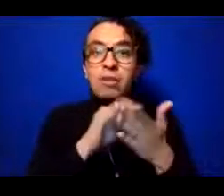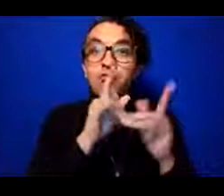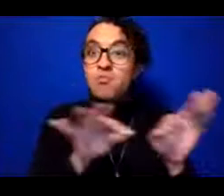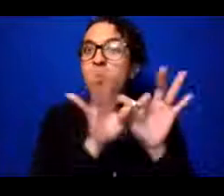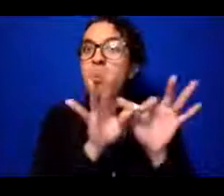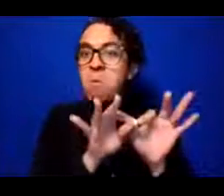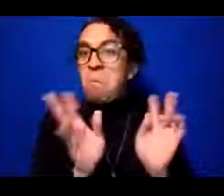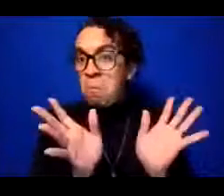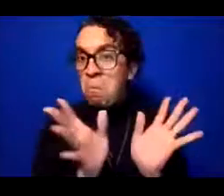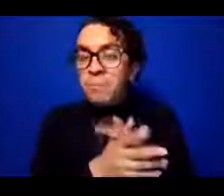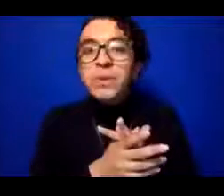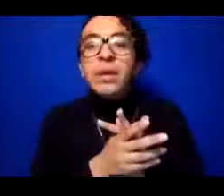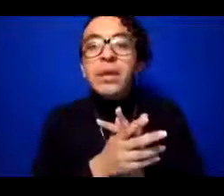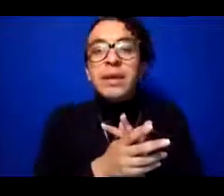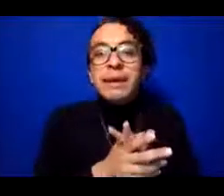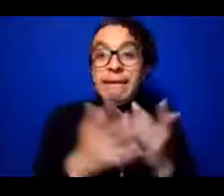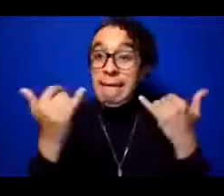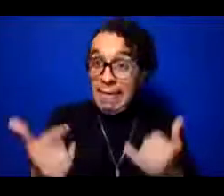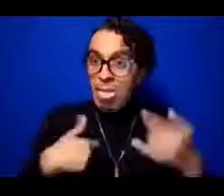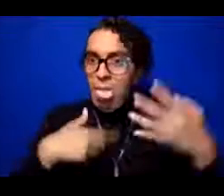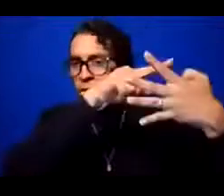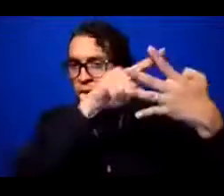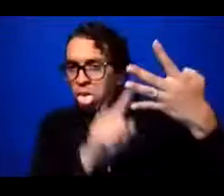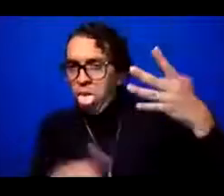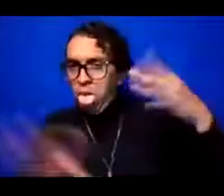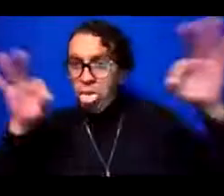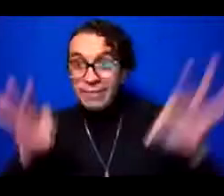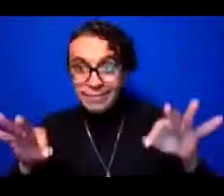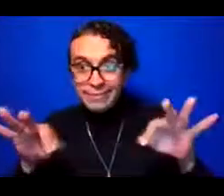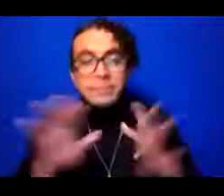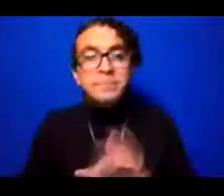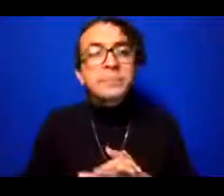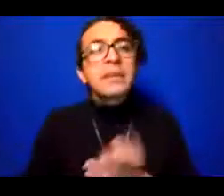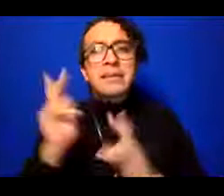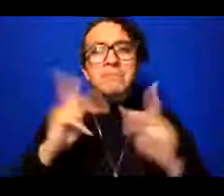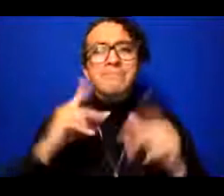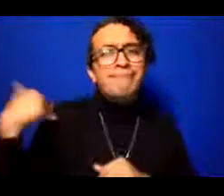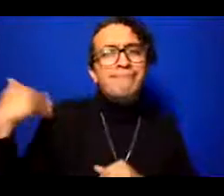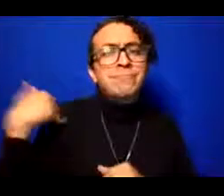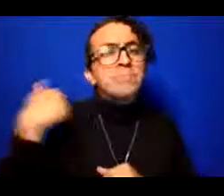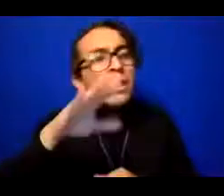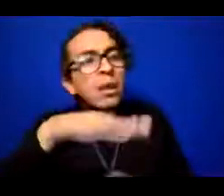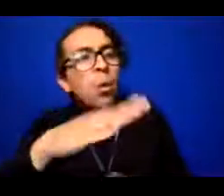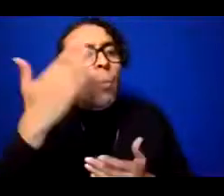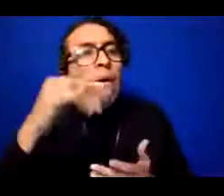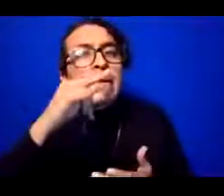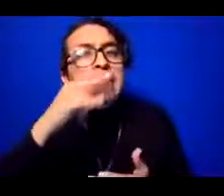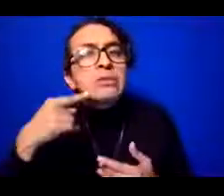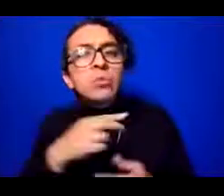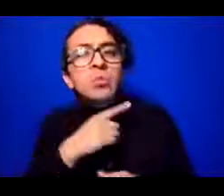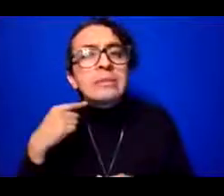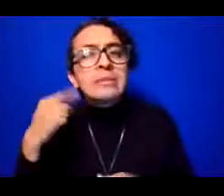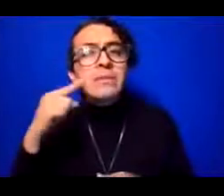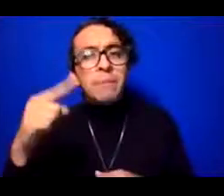Now, before we jump into that, now that I kind of lay those out, everybody always asks me, so why are kids at risk for mental health